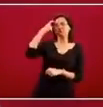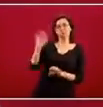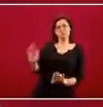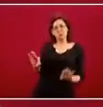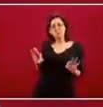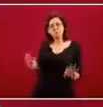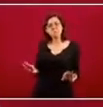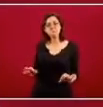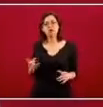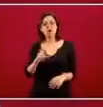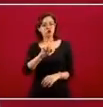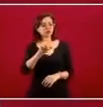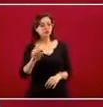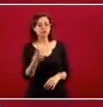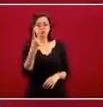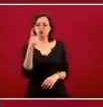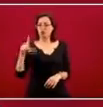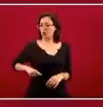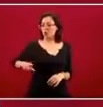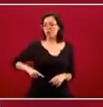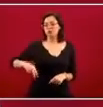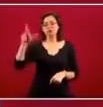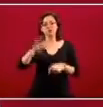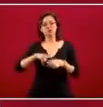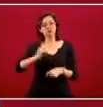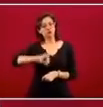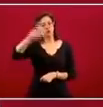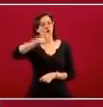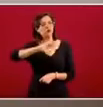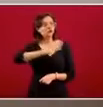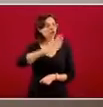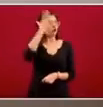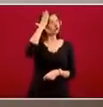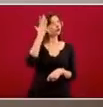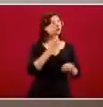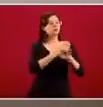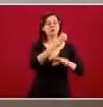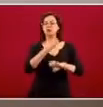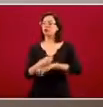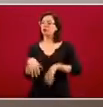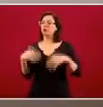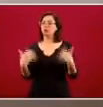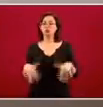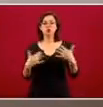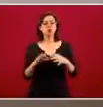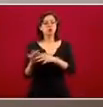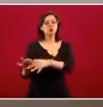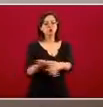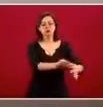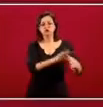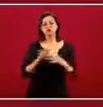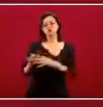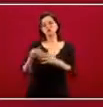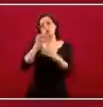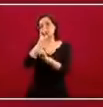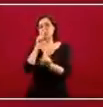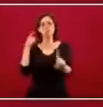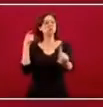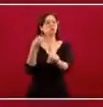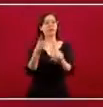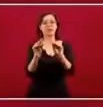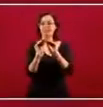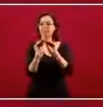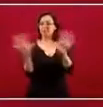Yes, I would like to tell you, when we have been meeting with the 32 governors and chiefs of